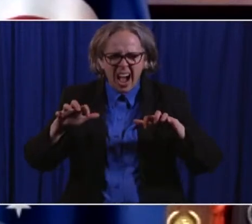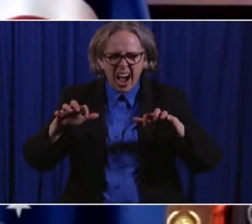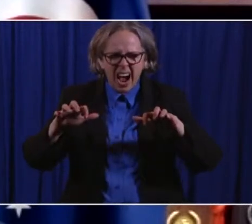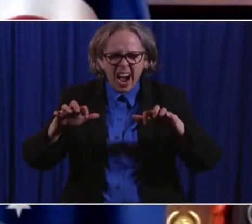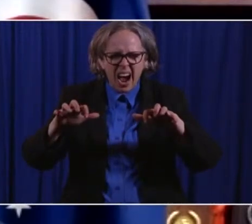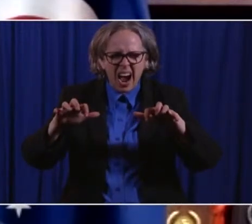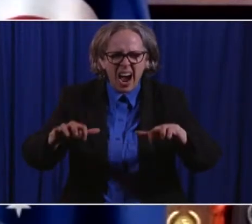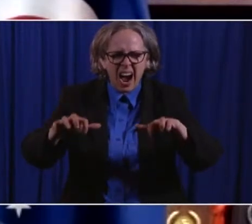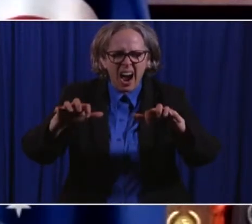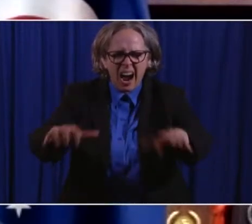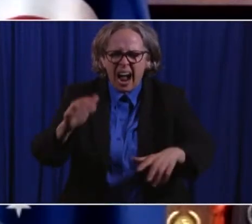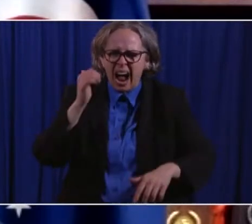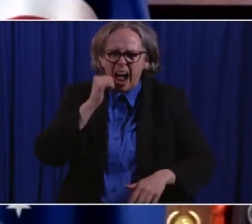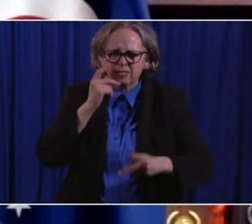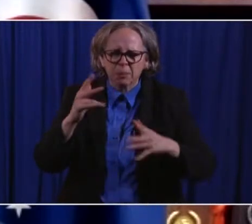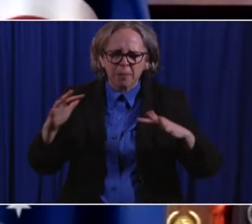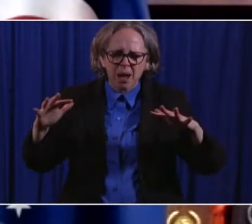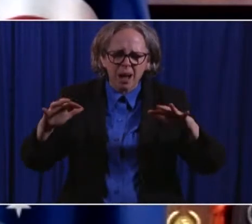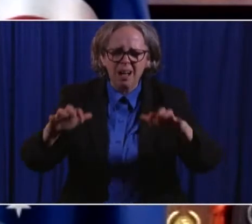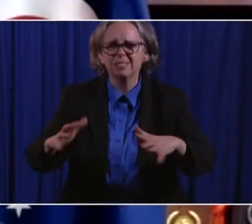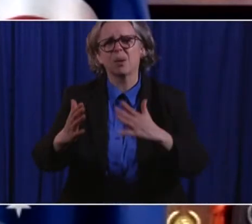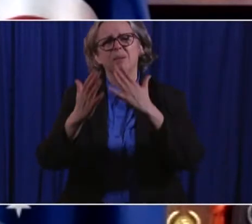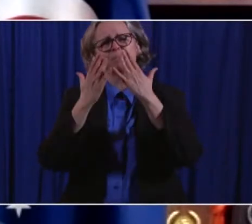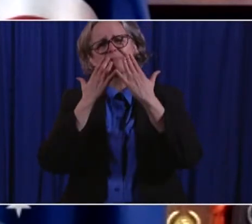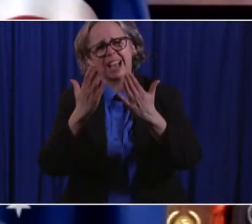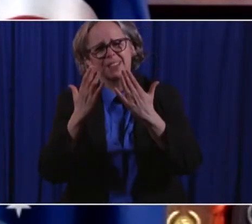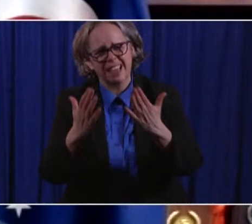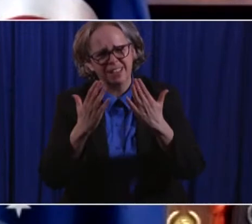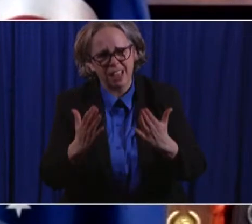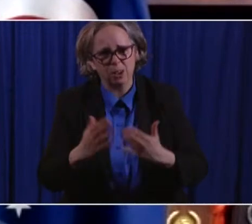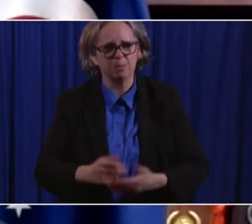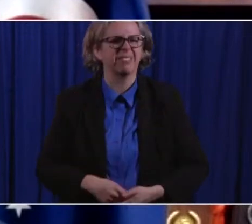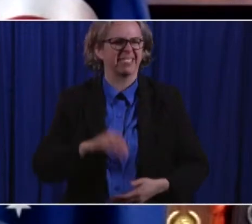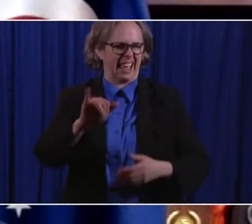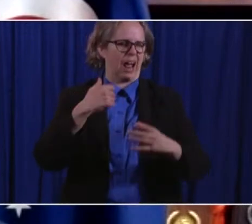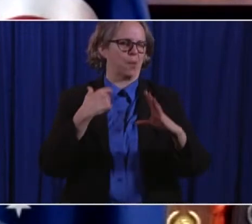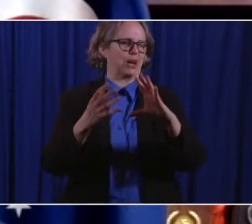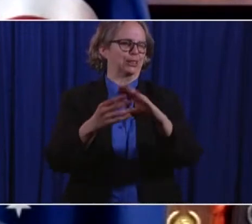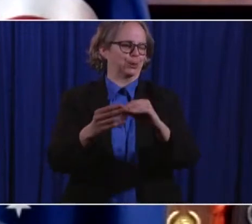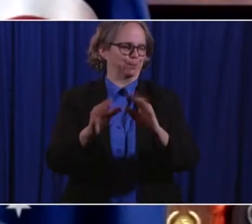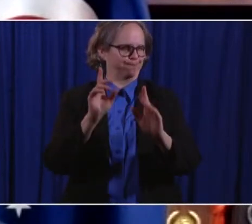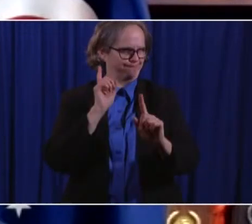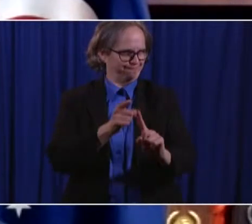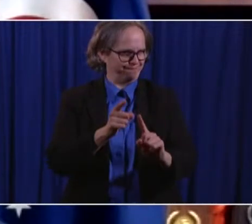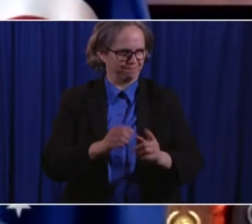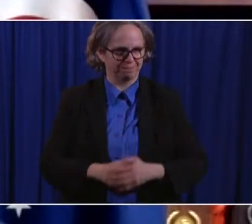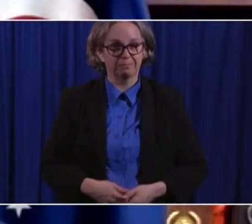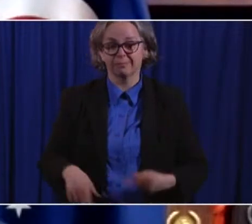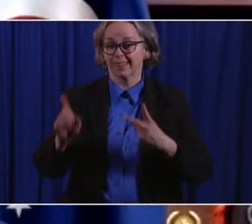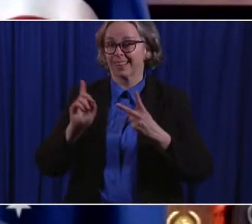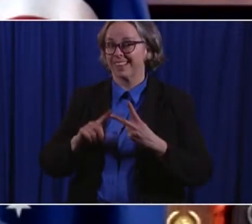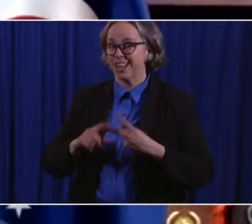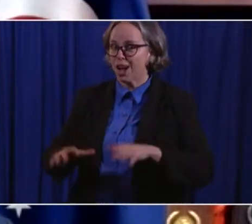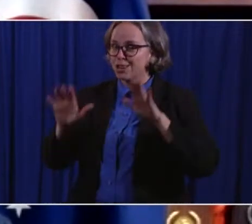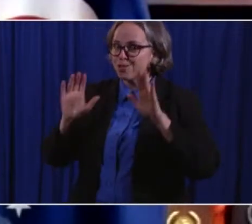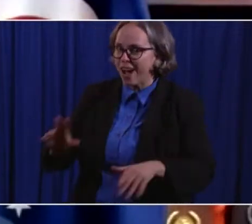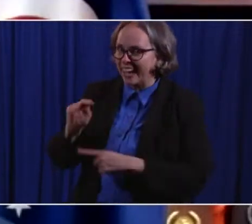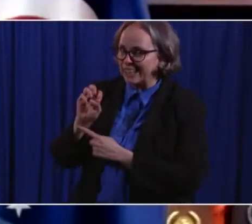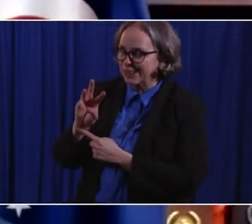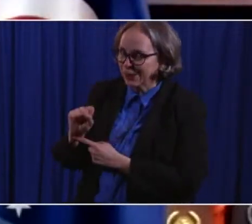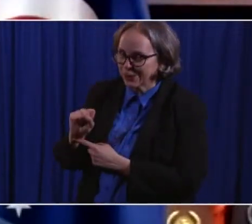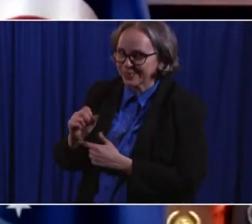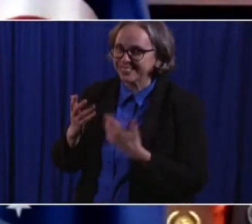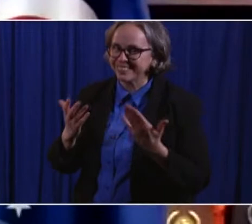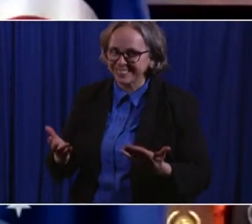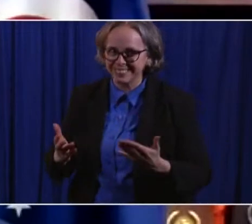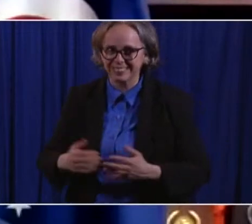And I want to thank them for that. Also, great news. And we hope the General Assembly will